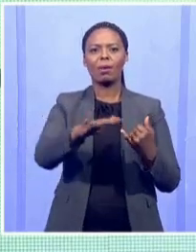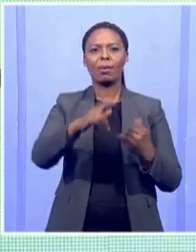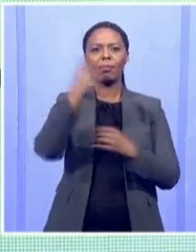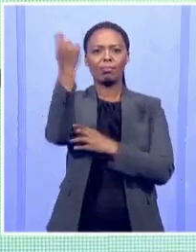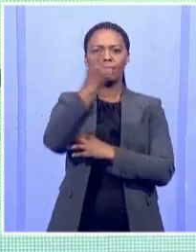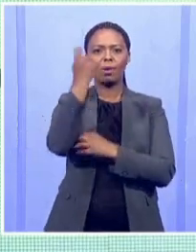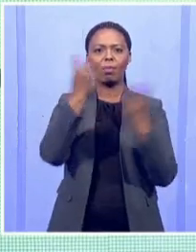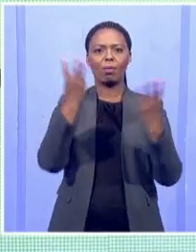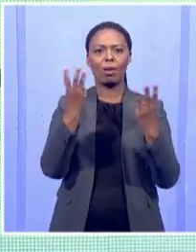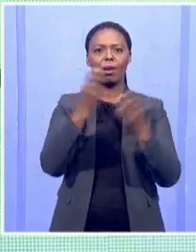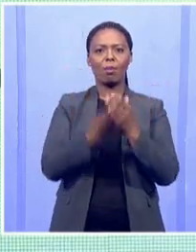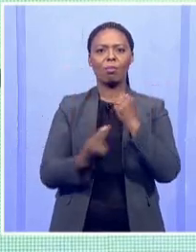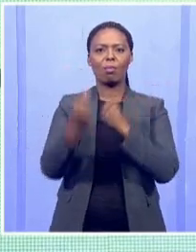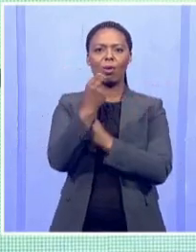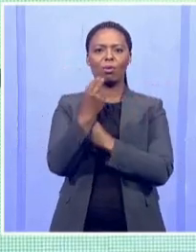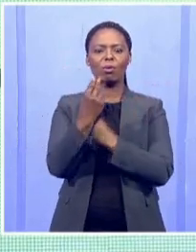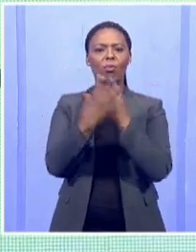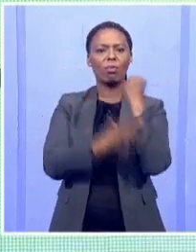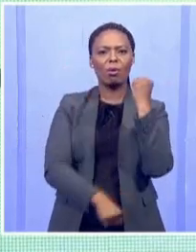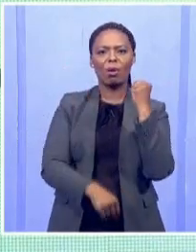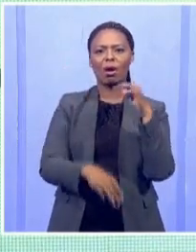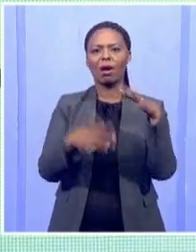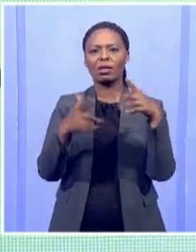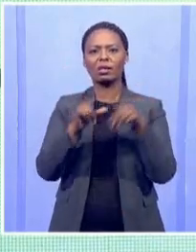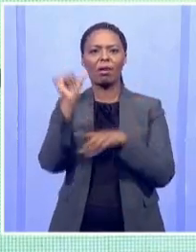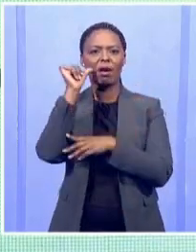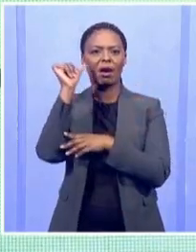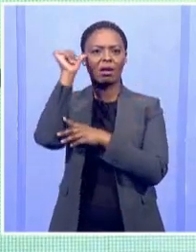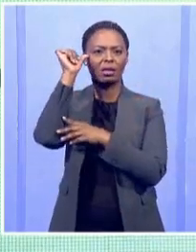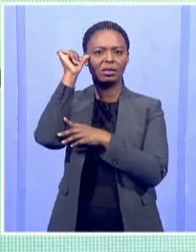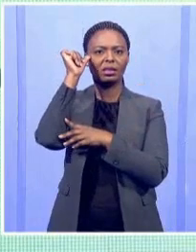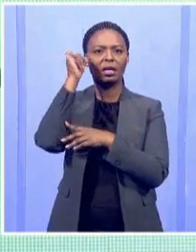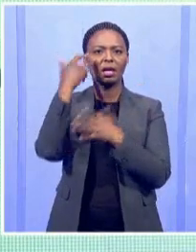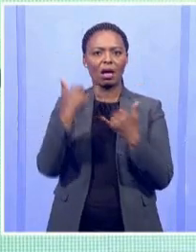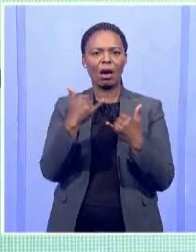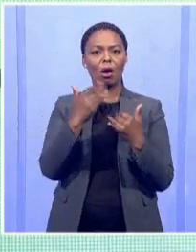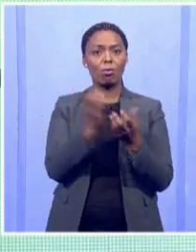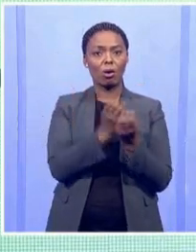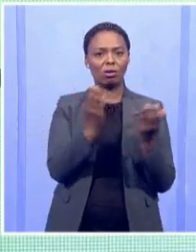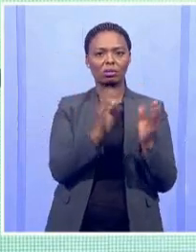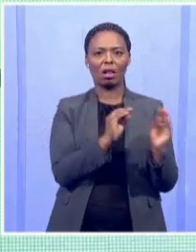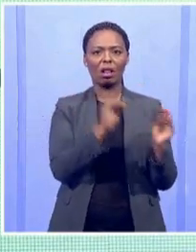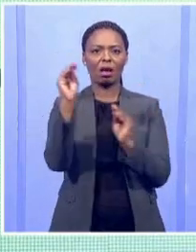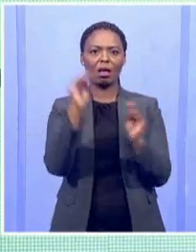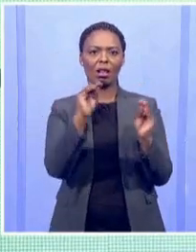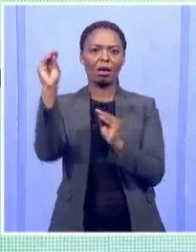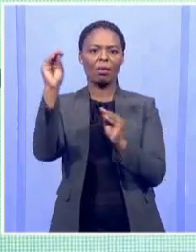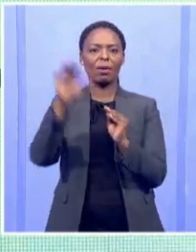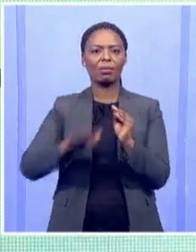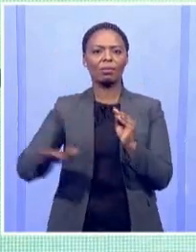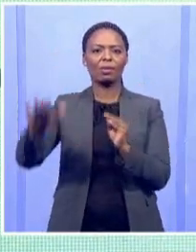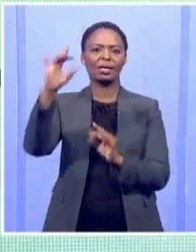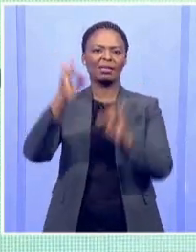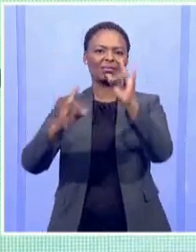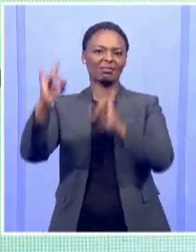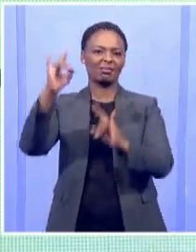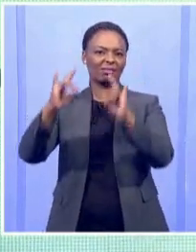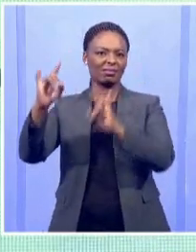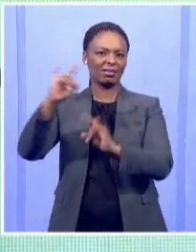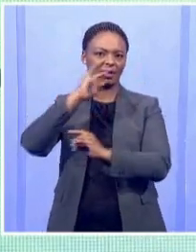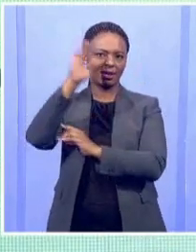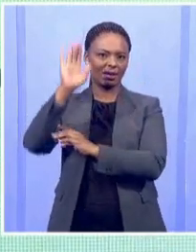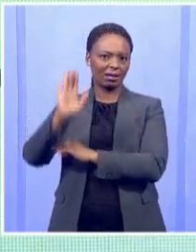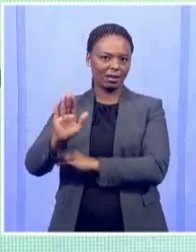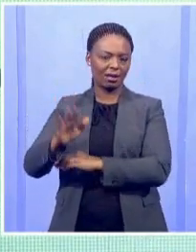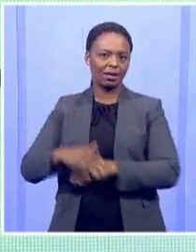poor and elderly as more of the younger people move into the cities. And at the same time, we also